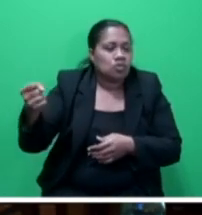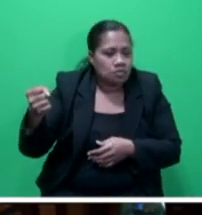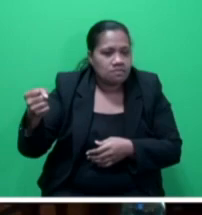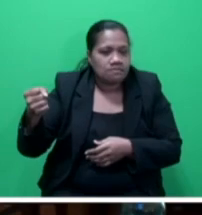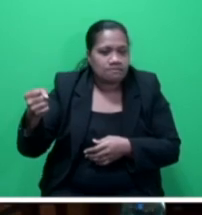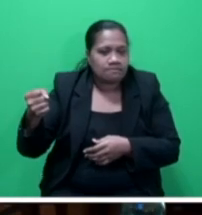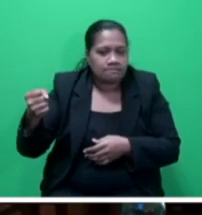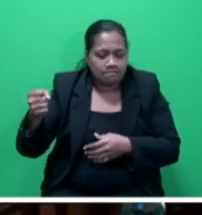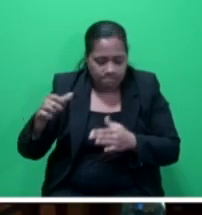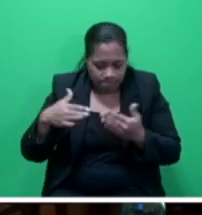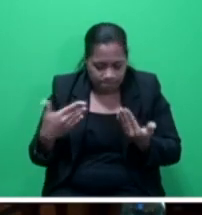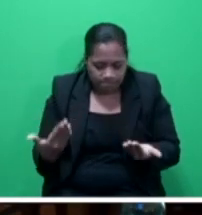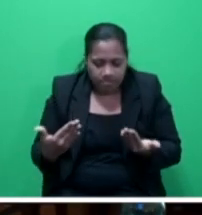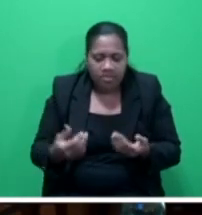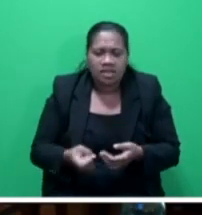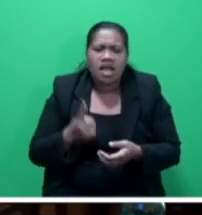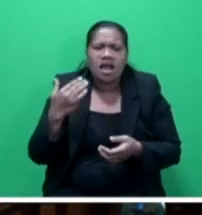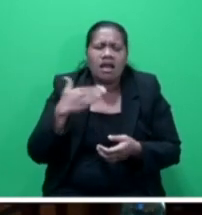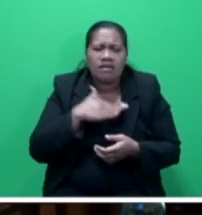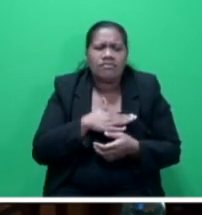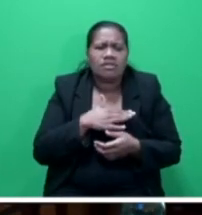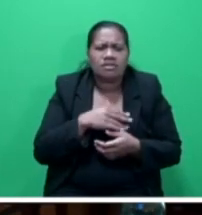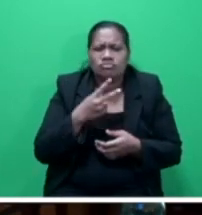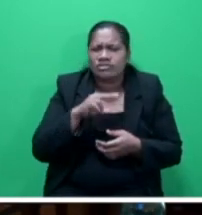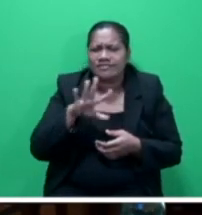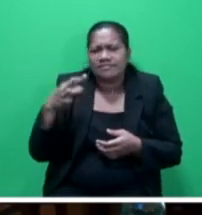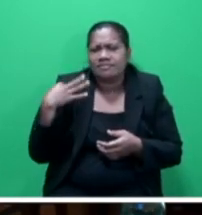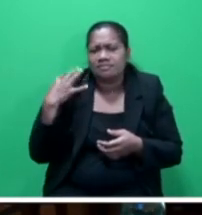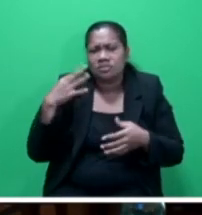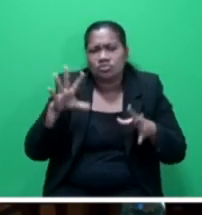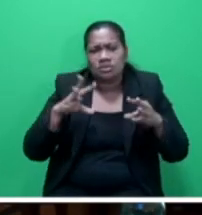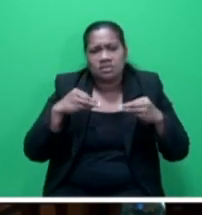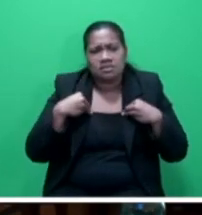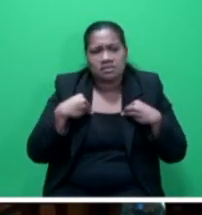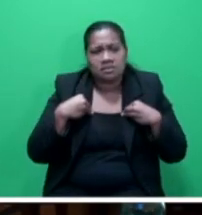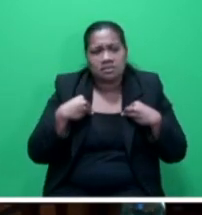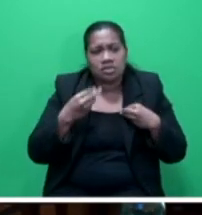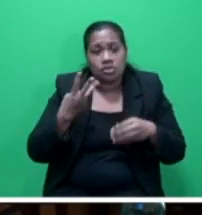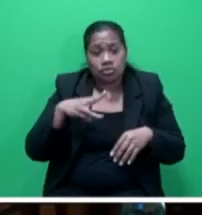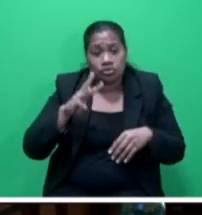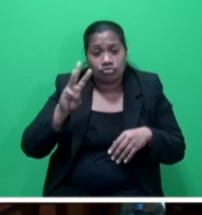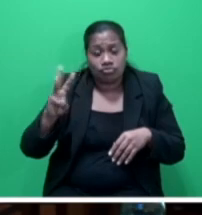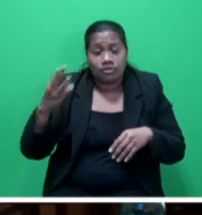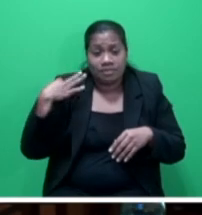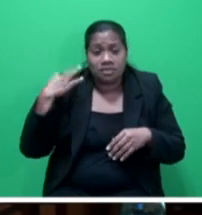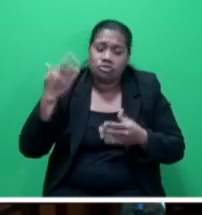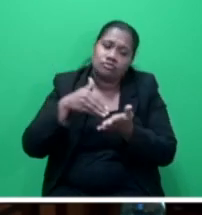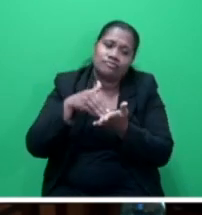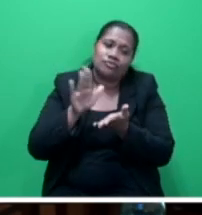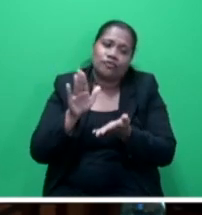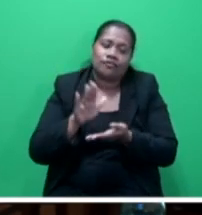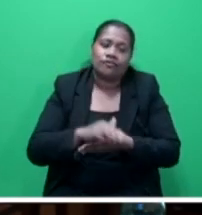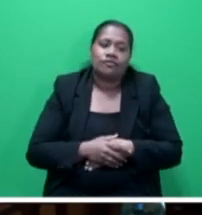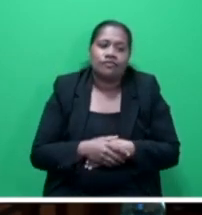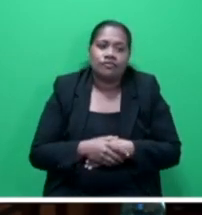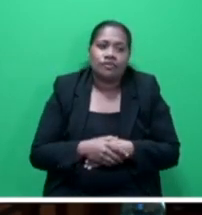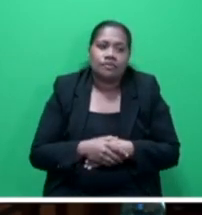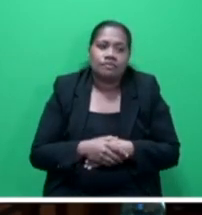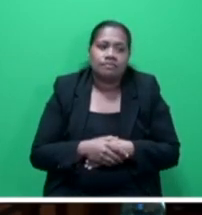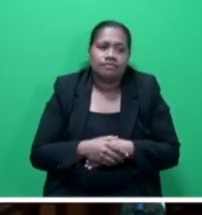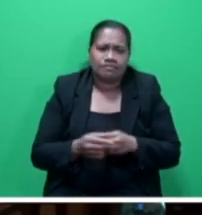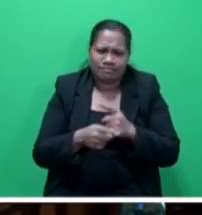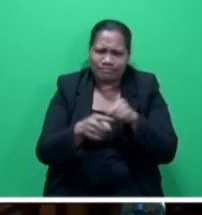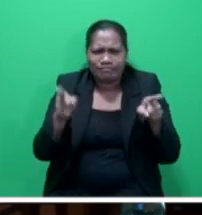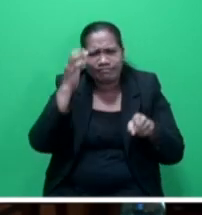184 applications were received, out of which a total of 33 applications have been approved so far. You may be wondering